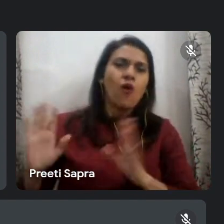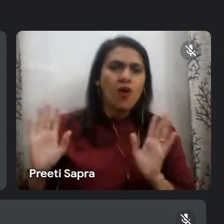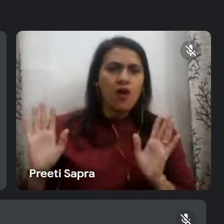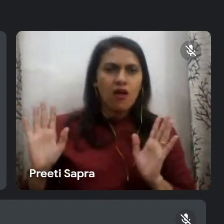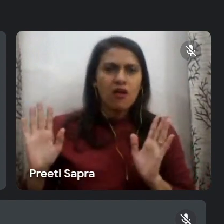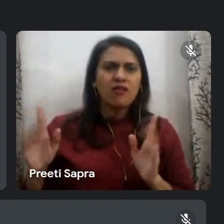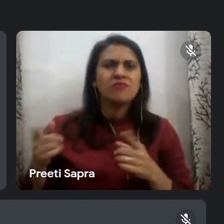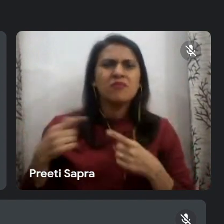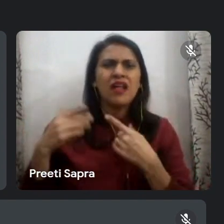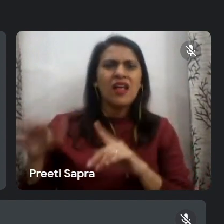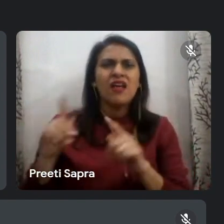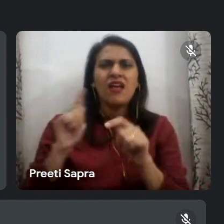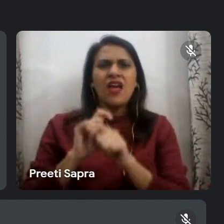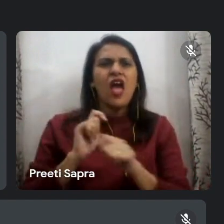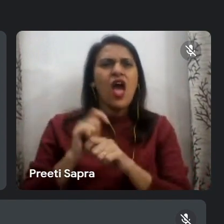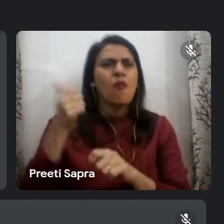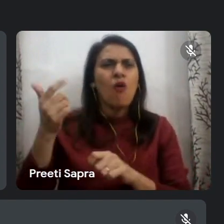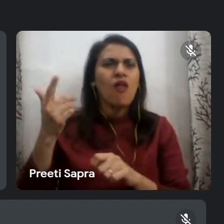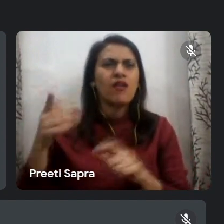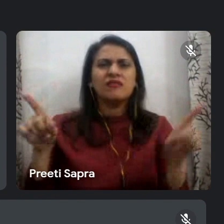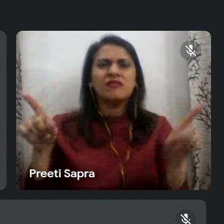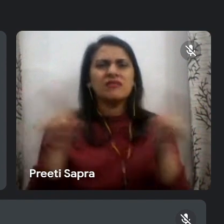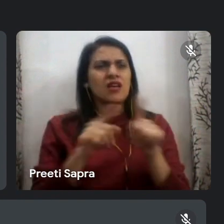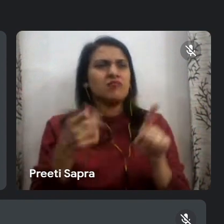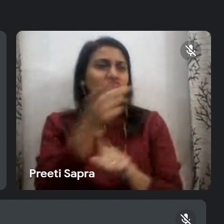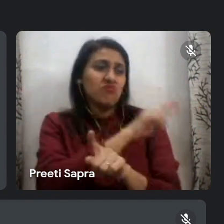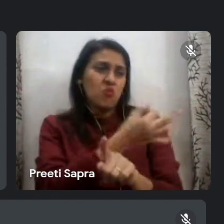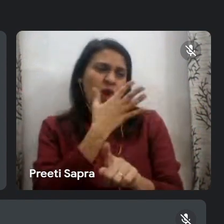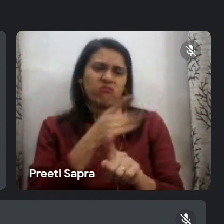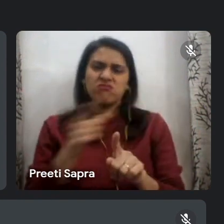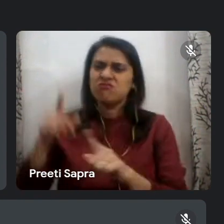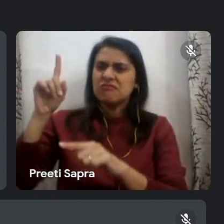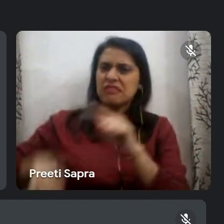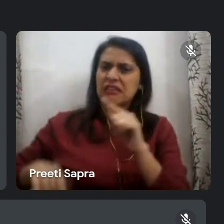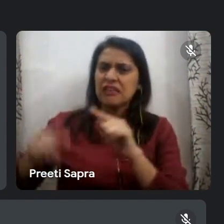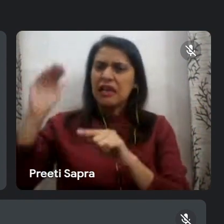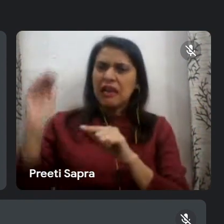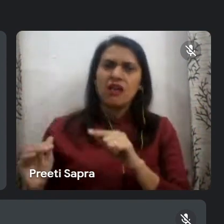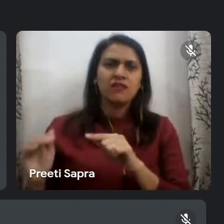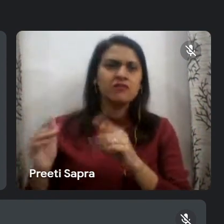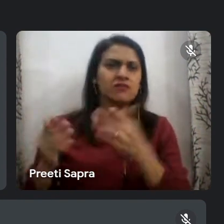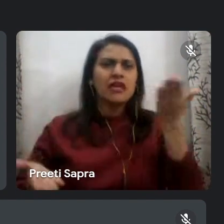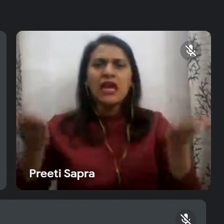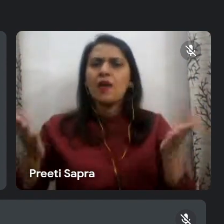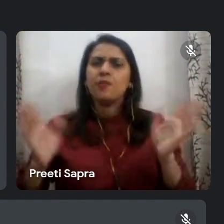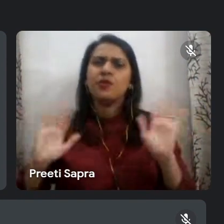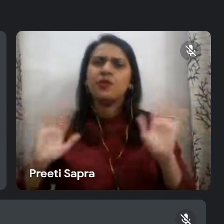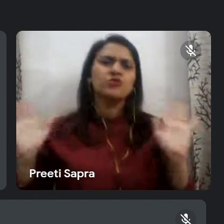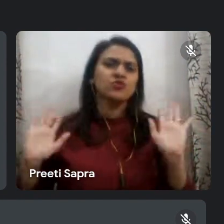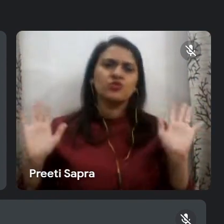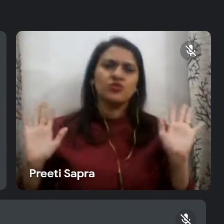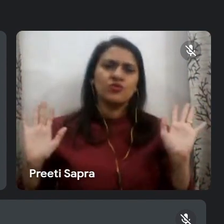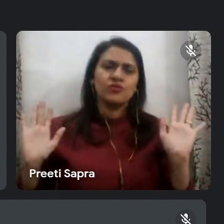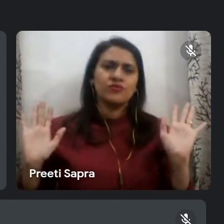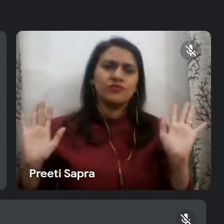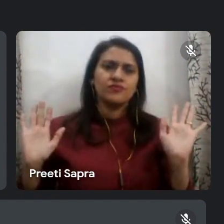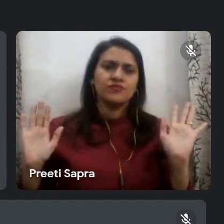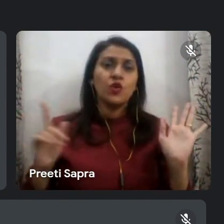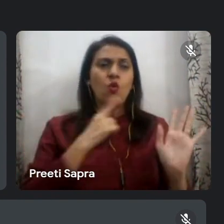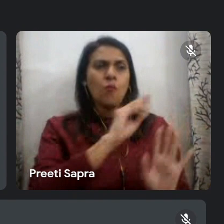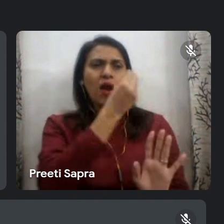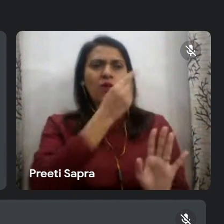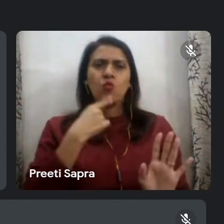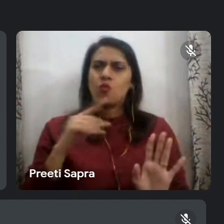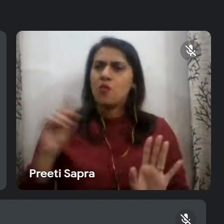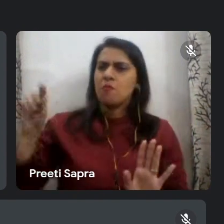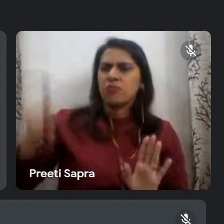not performing as well as others are. And in this whole world of comparison, it's not about who's better than who. It's